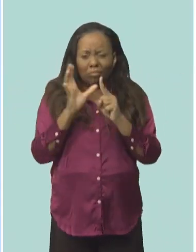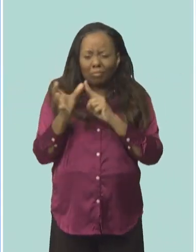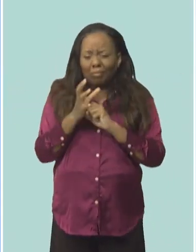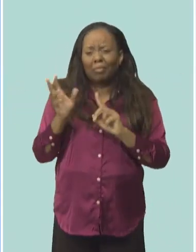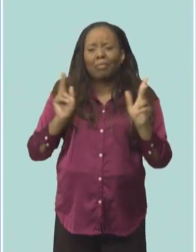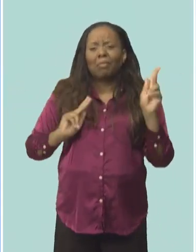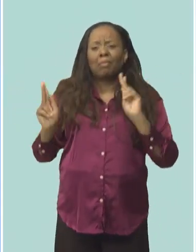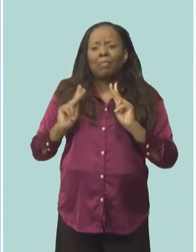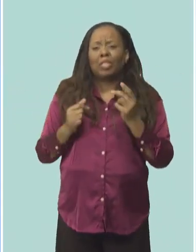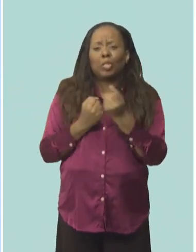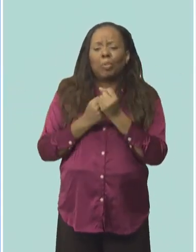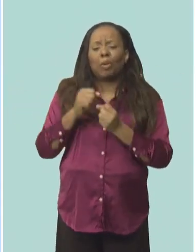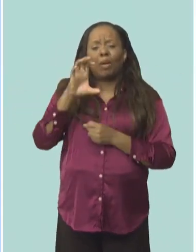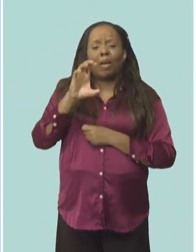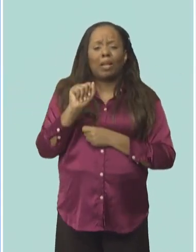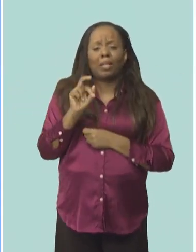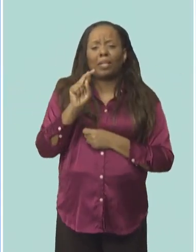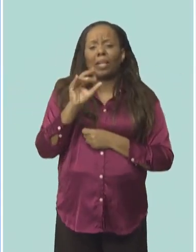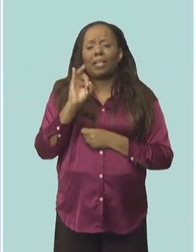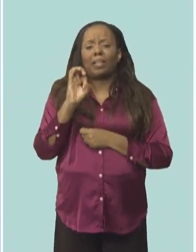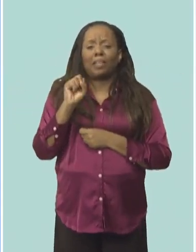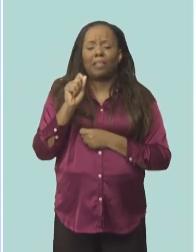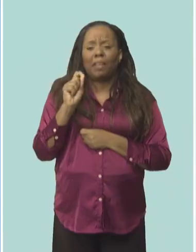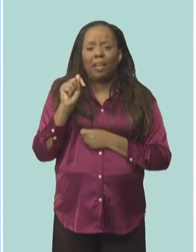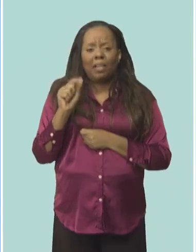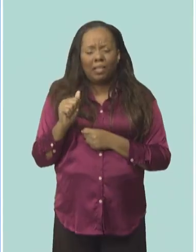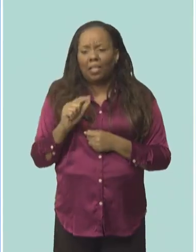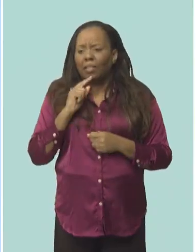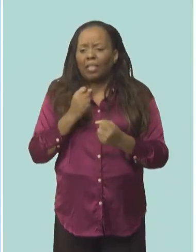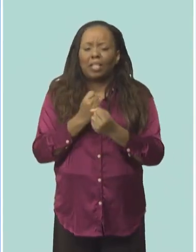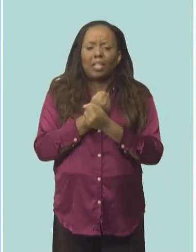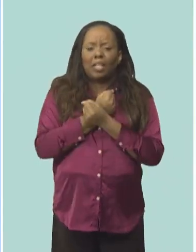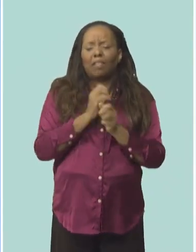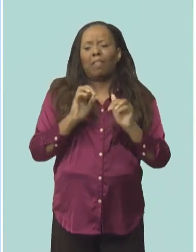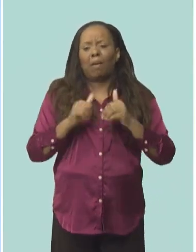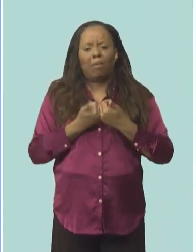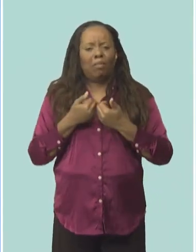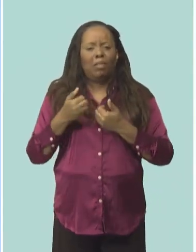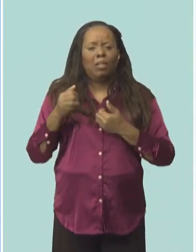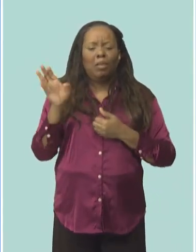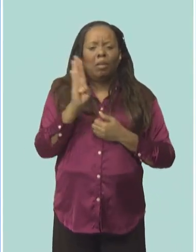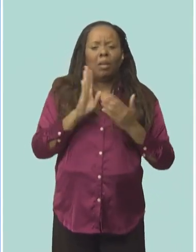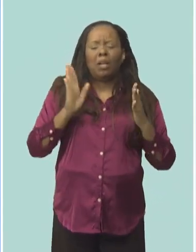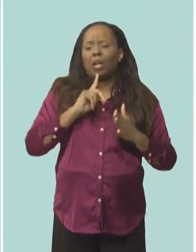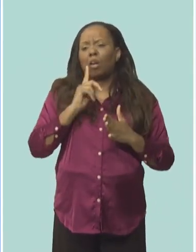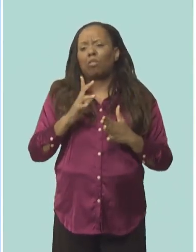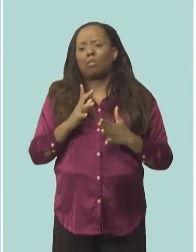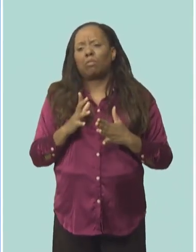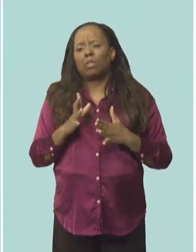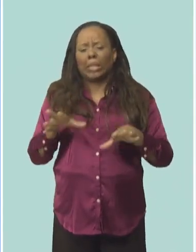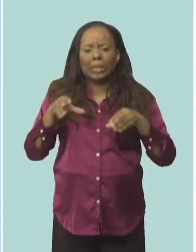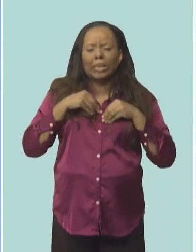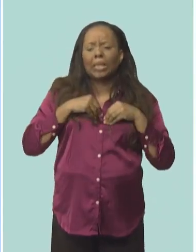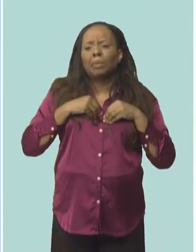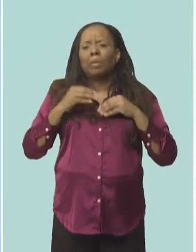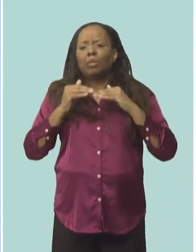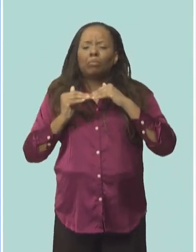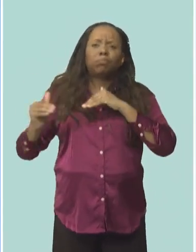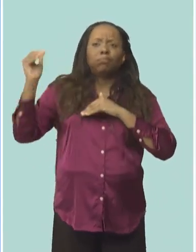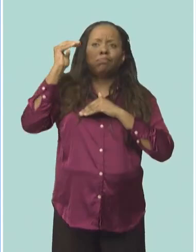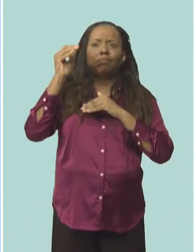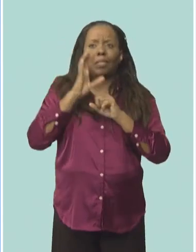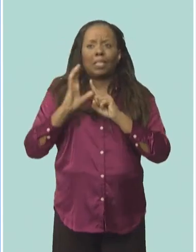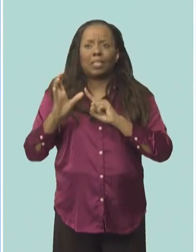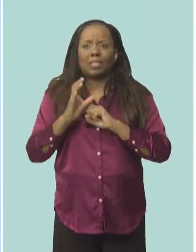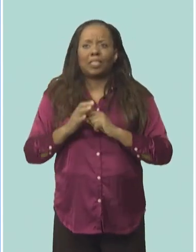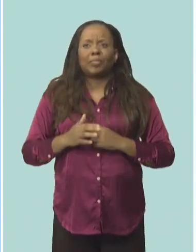supporting Carifesta, and I really love how Barbados have just taken the Carifesta and culture all together. And, you know,